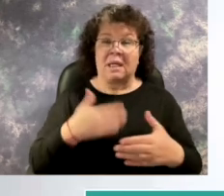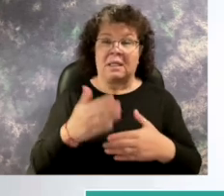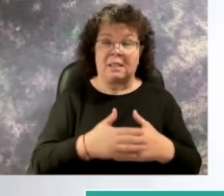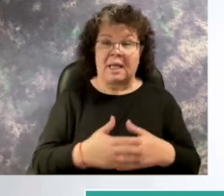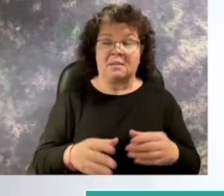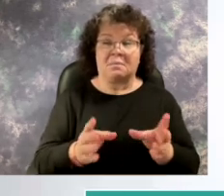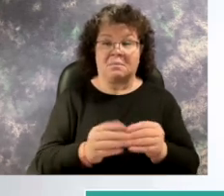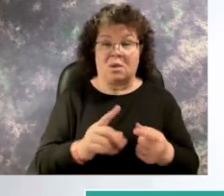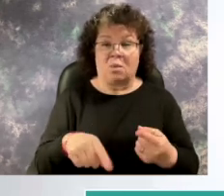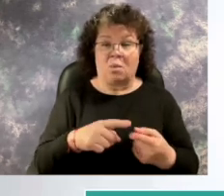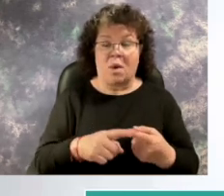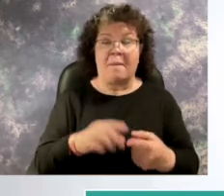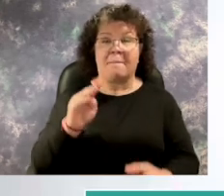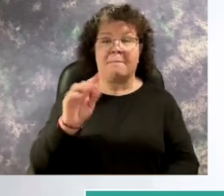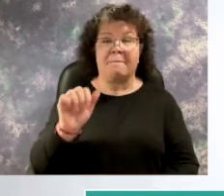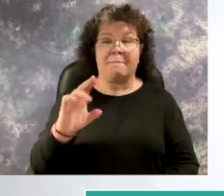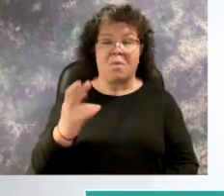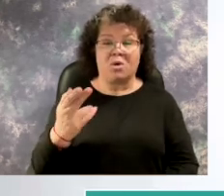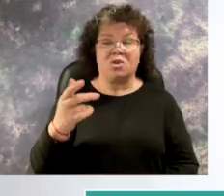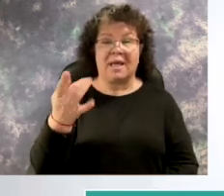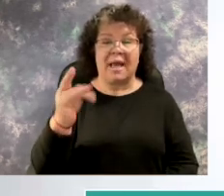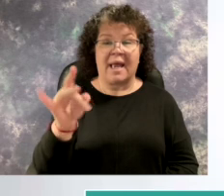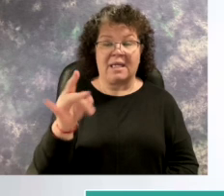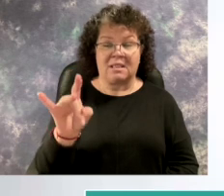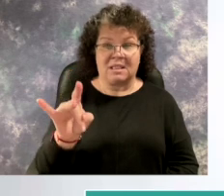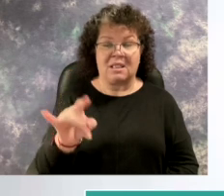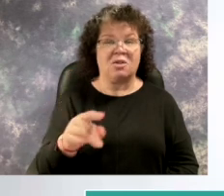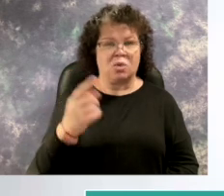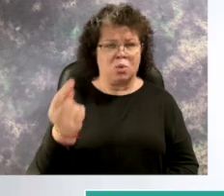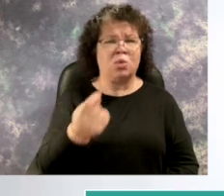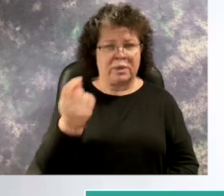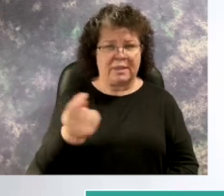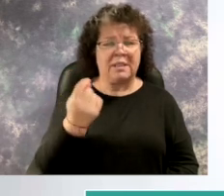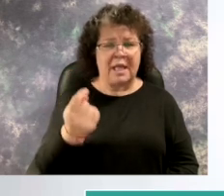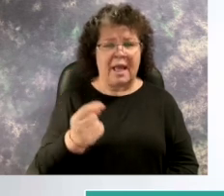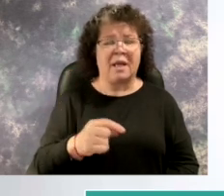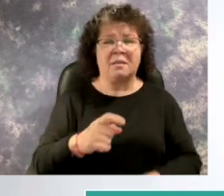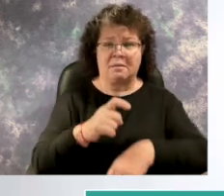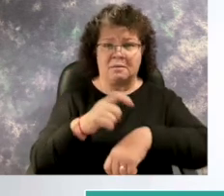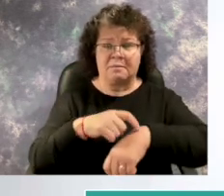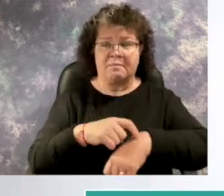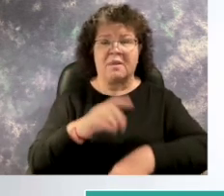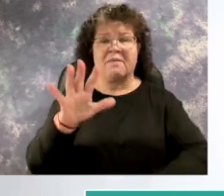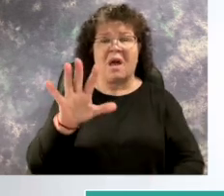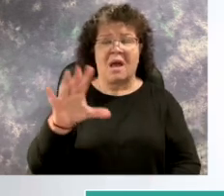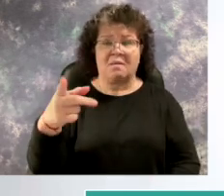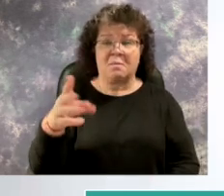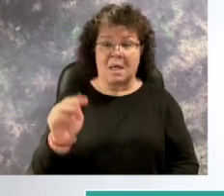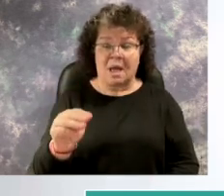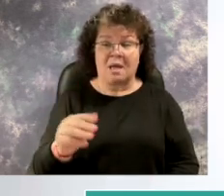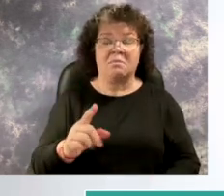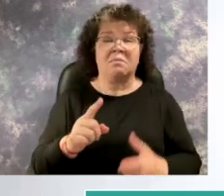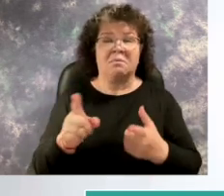March 18th at 5 p.m. Staff will drop the link to learn more about our next meeting and